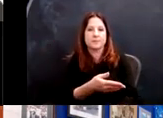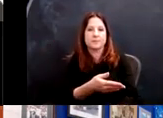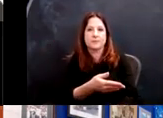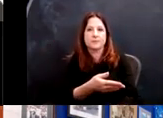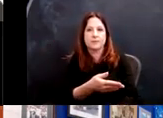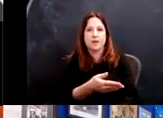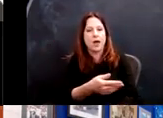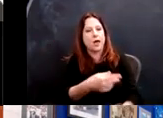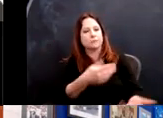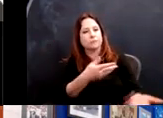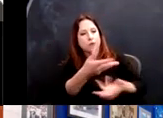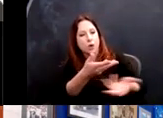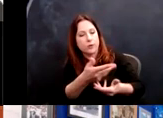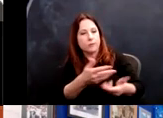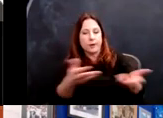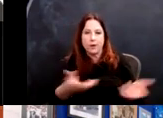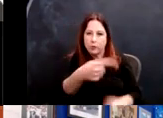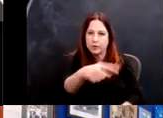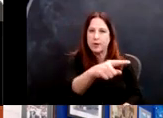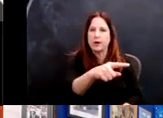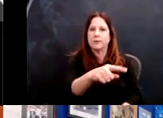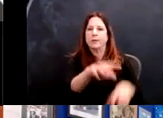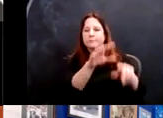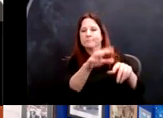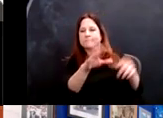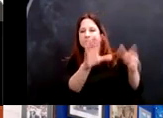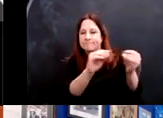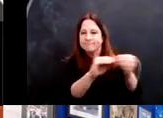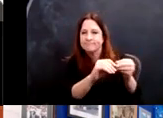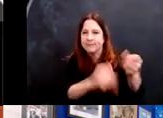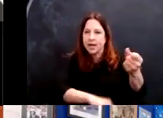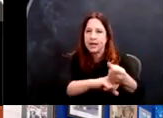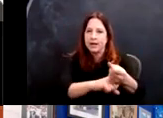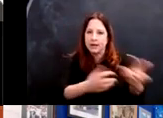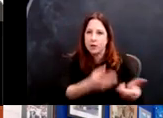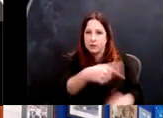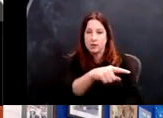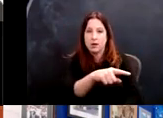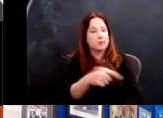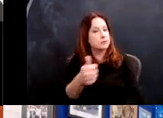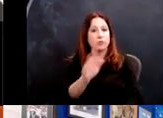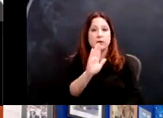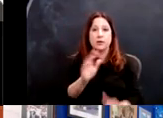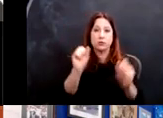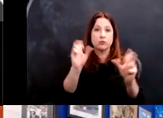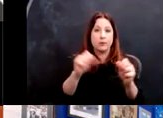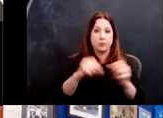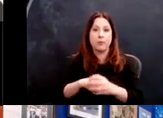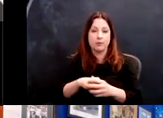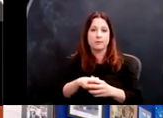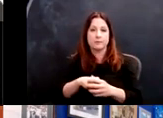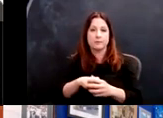know, talk to them and encourage them and stuff has been incredible. But one of